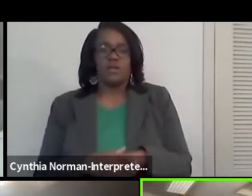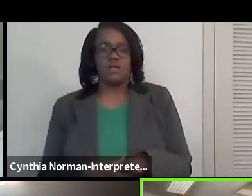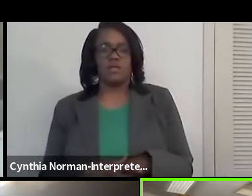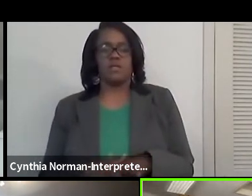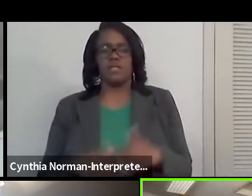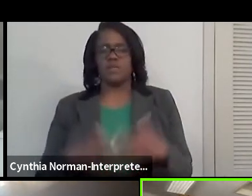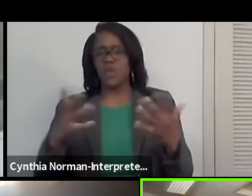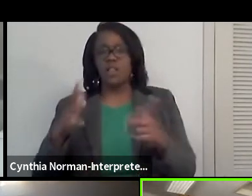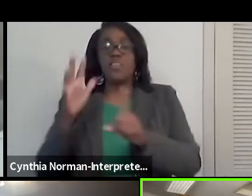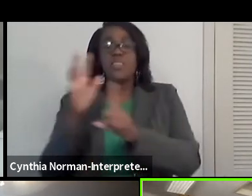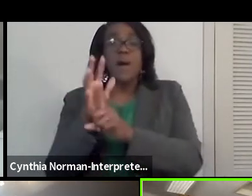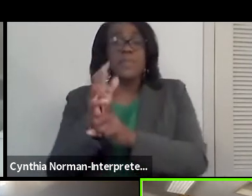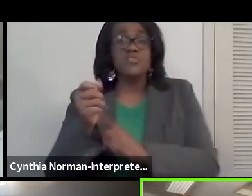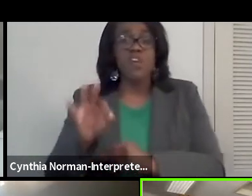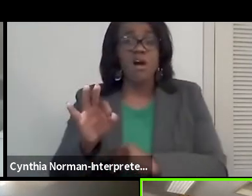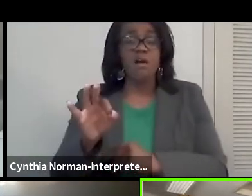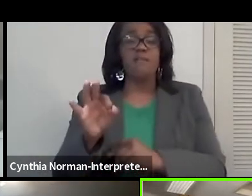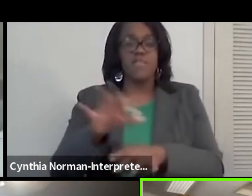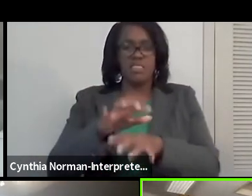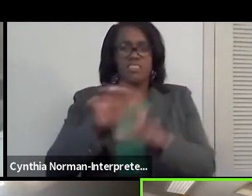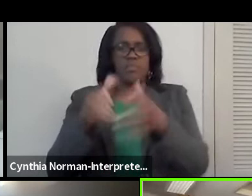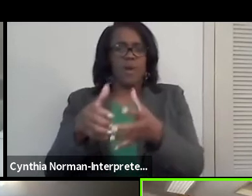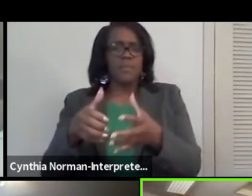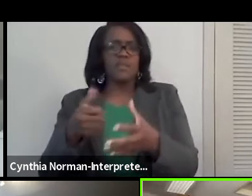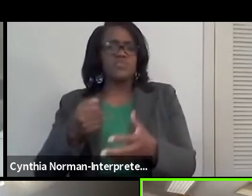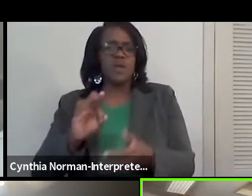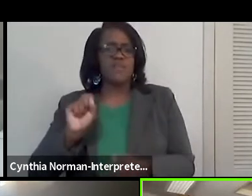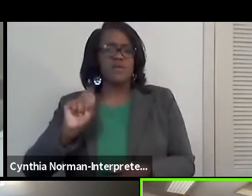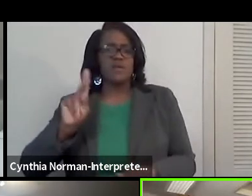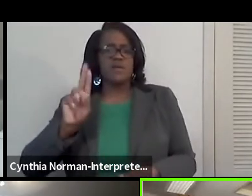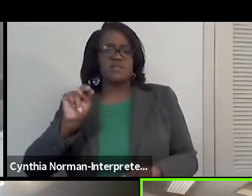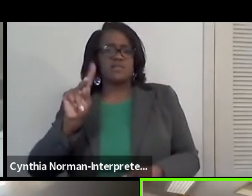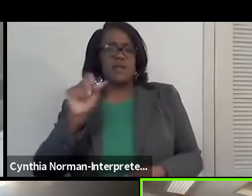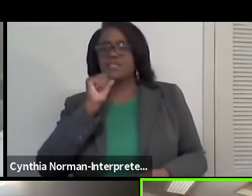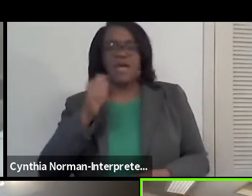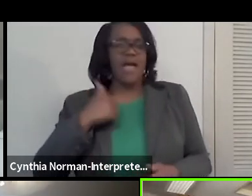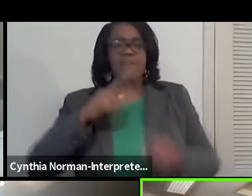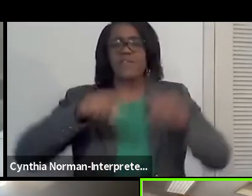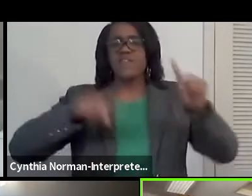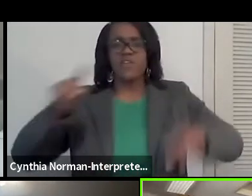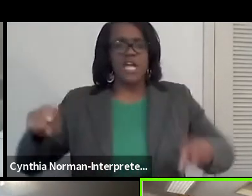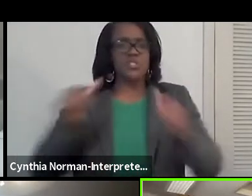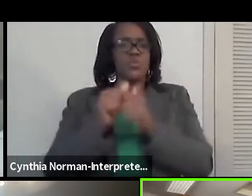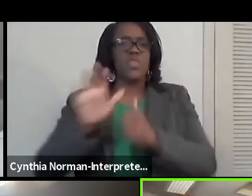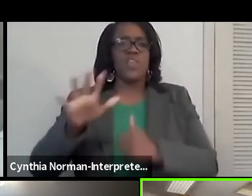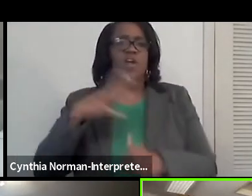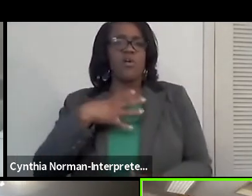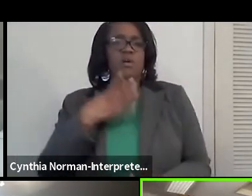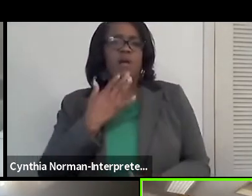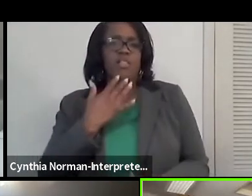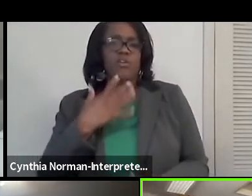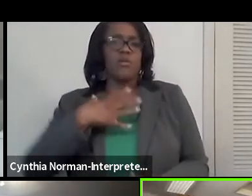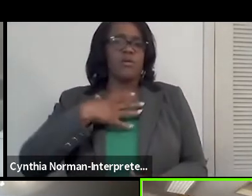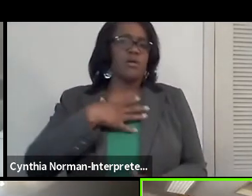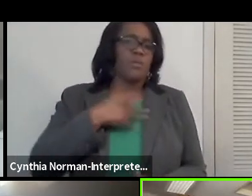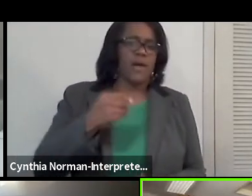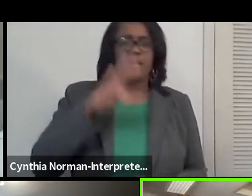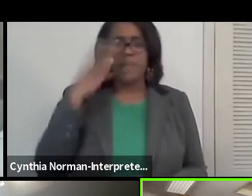The population of skunks that I worked with didn't have a lot of variation in the black and whiteness. So I worked, my research sites were all through